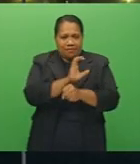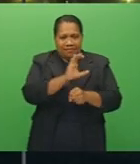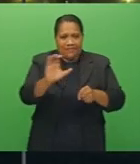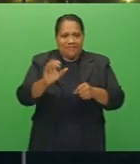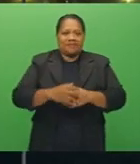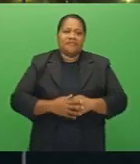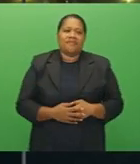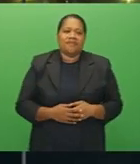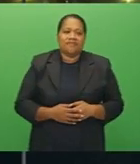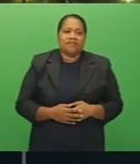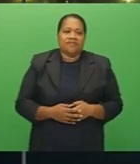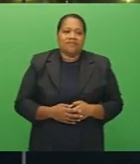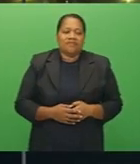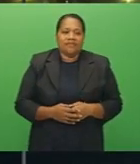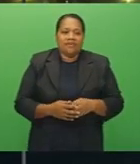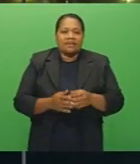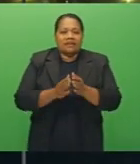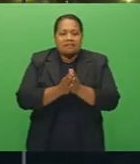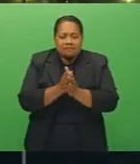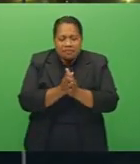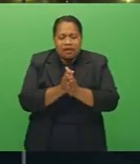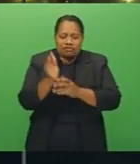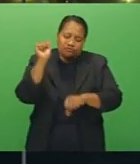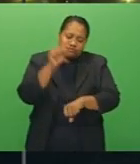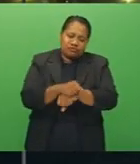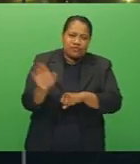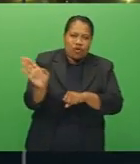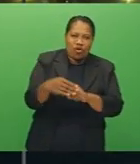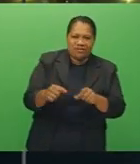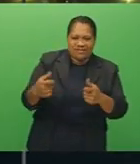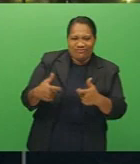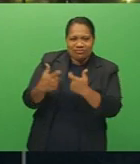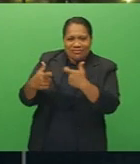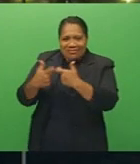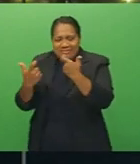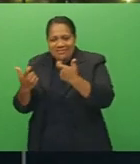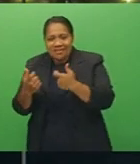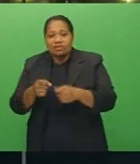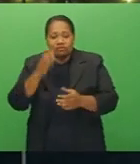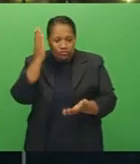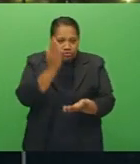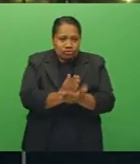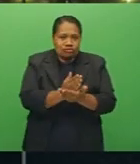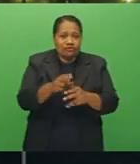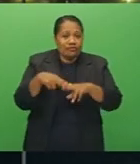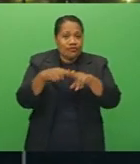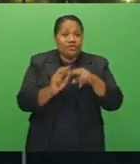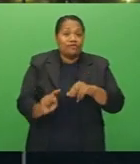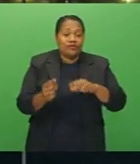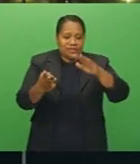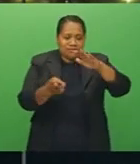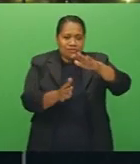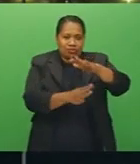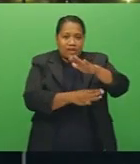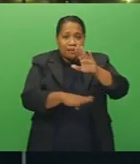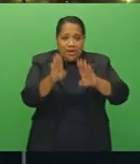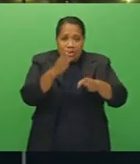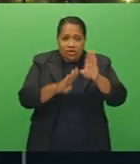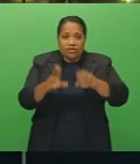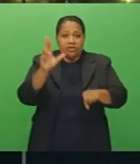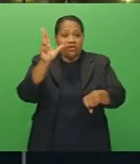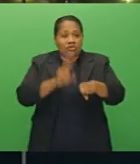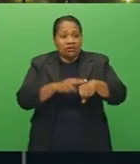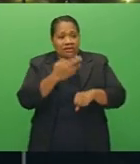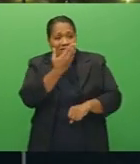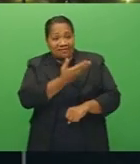Passion overcomes all odds, and this rings true for Fiji's first marine biologist, Dr. Sangeeta